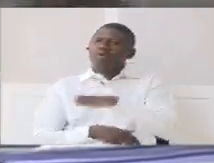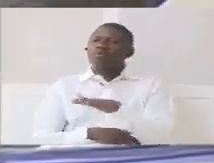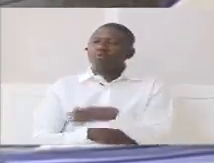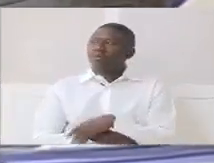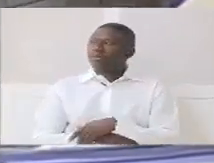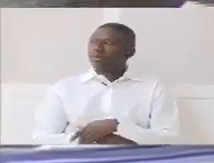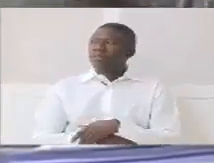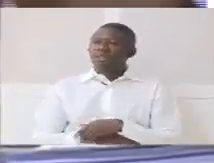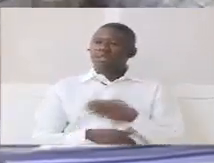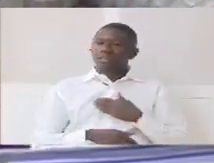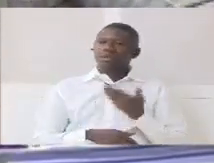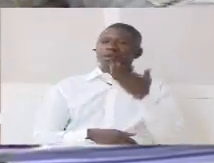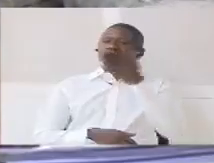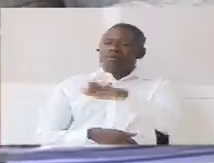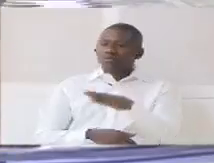the law,